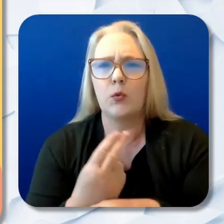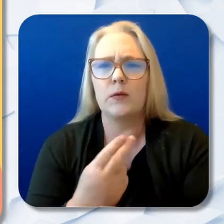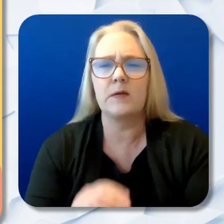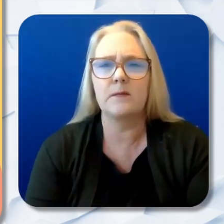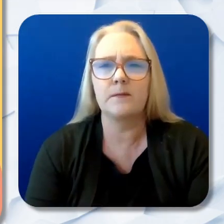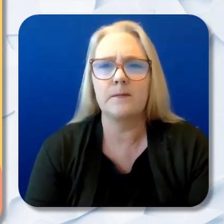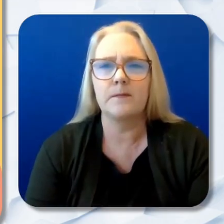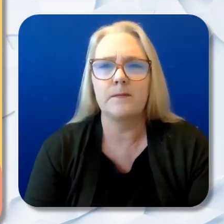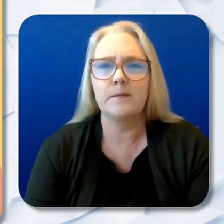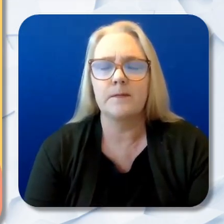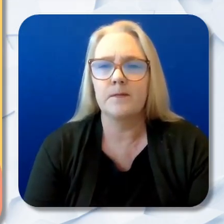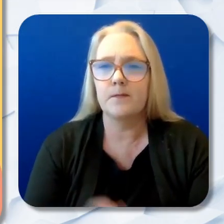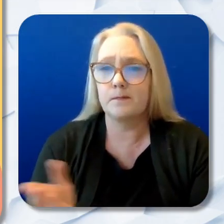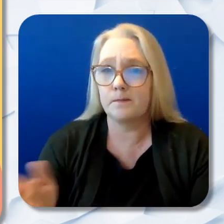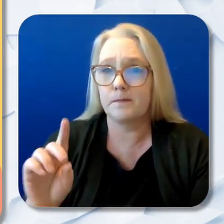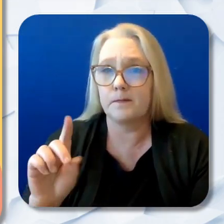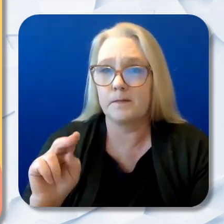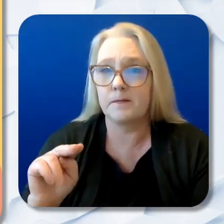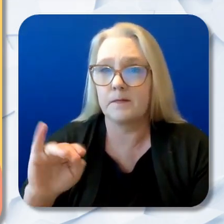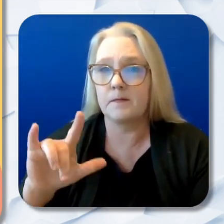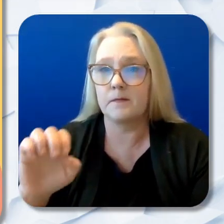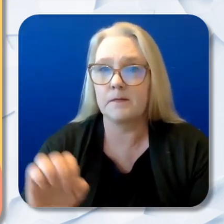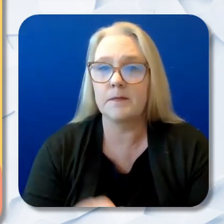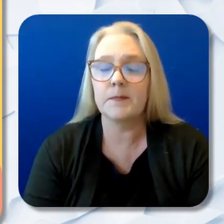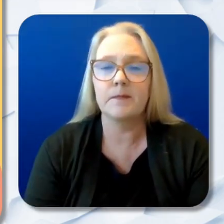So Danielle, do you want to support with that question as well, please?